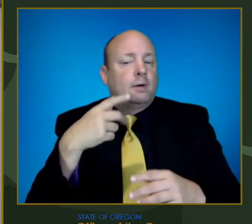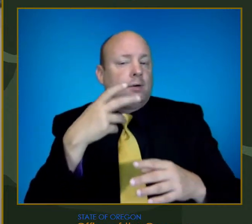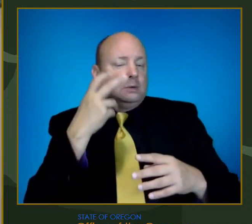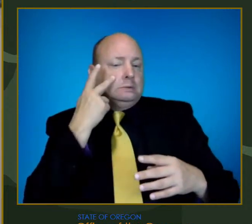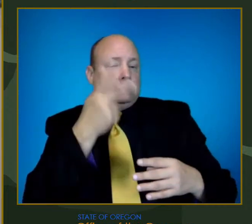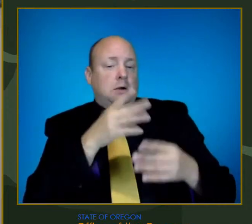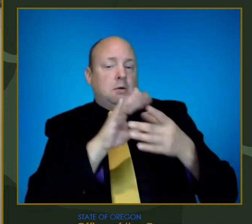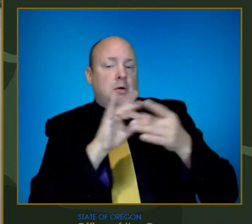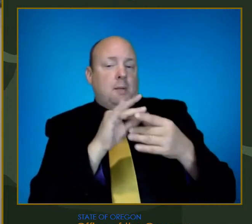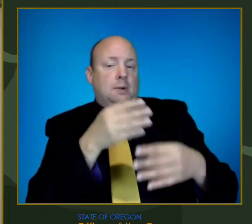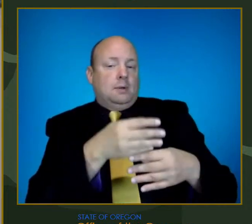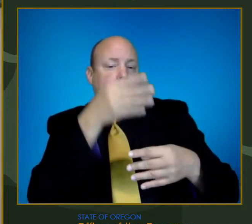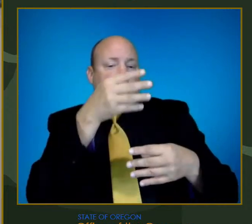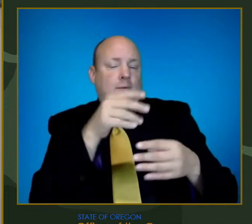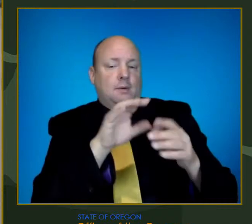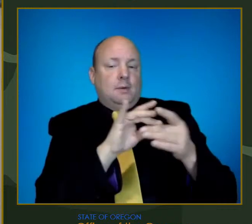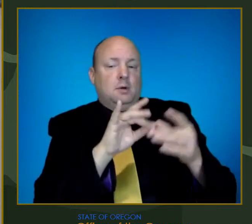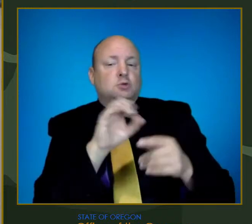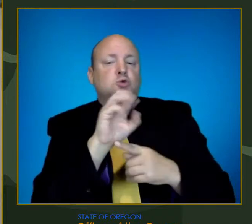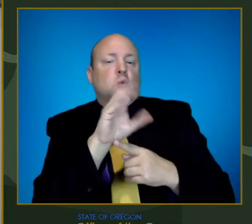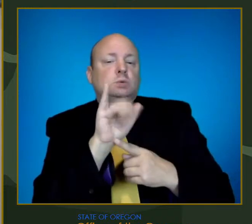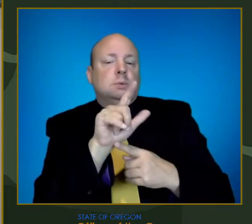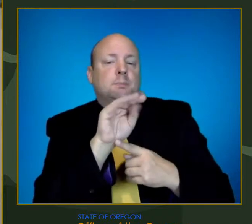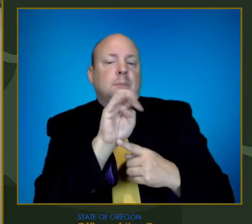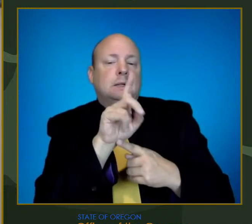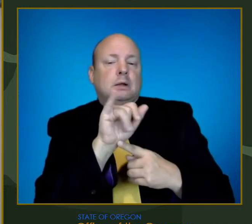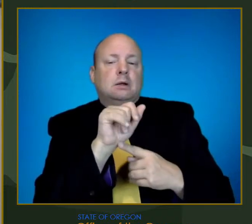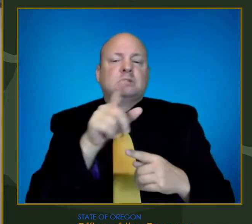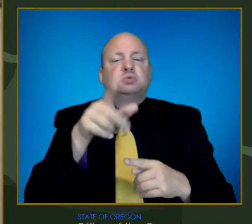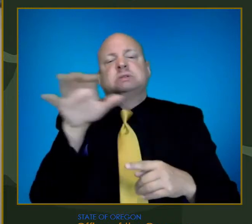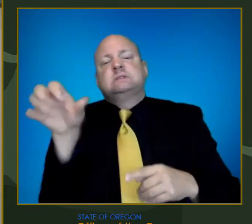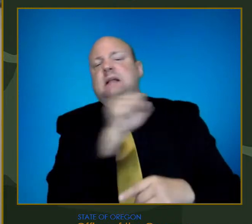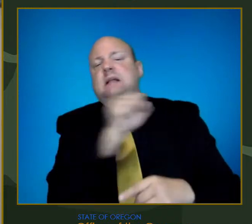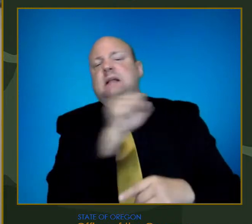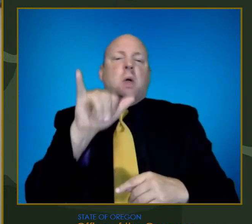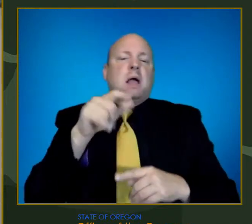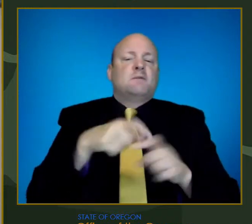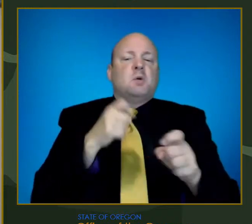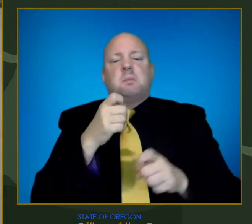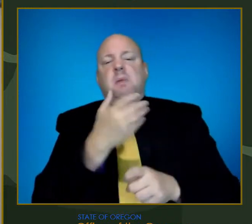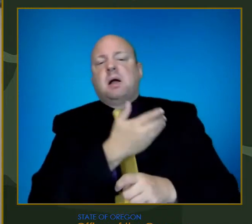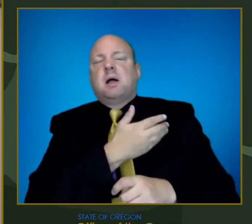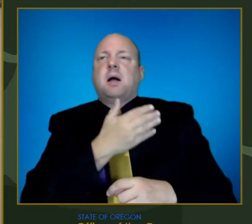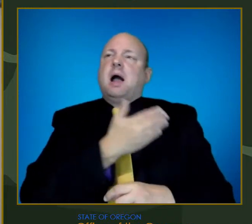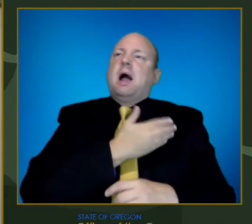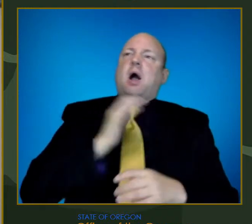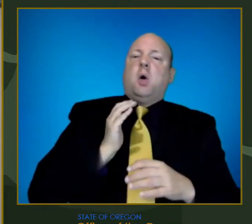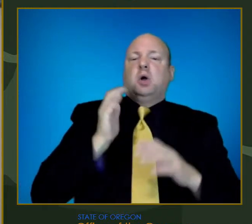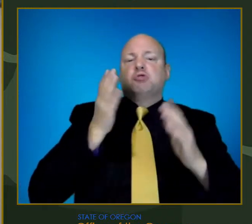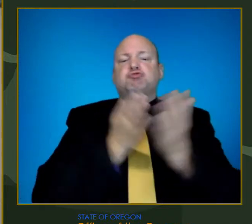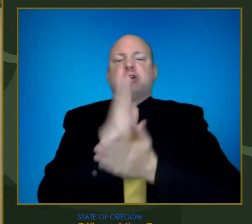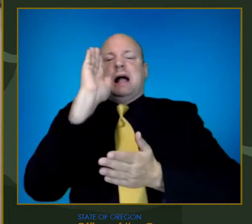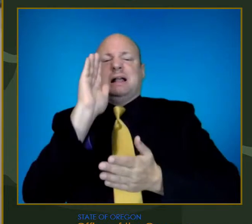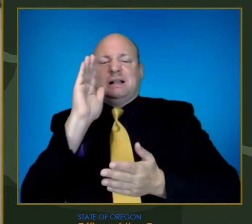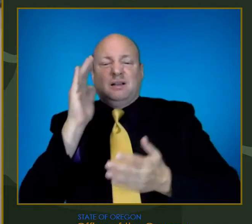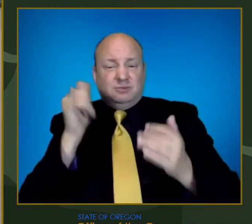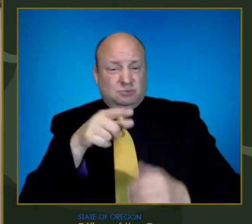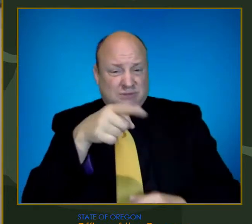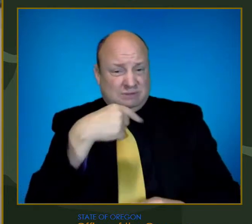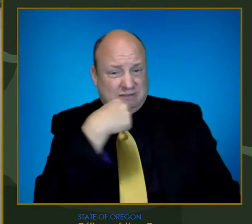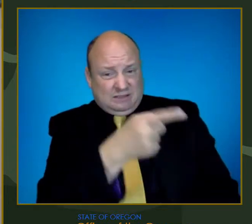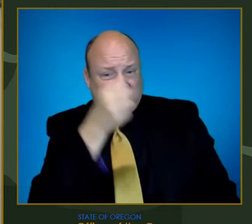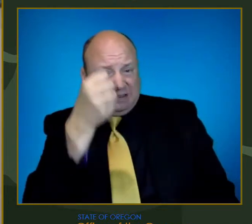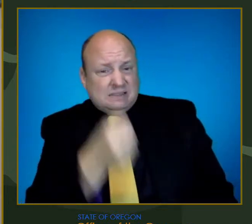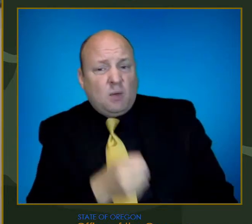our rights. How could you do this? What would be your response to Southern Oregonians who are still very hesitant to get the vaccine